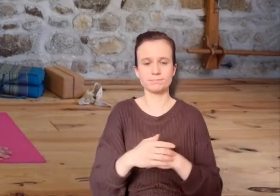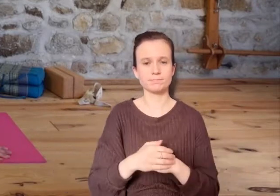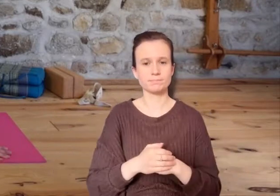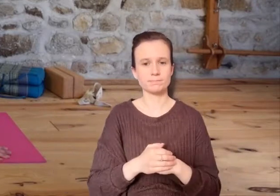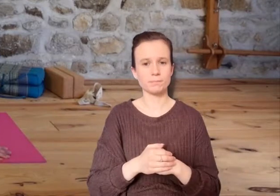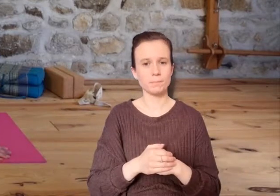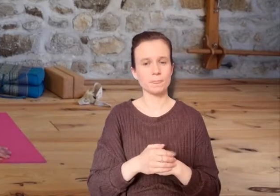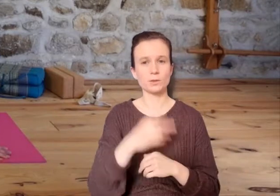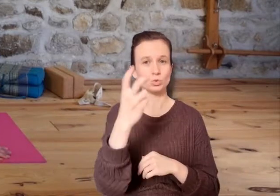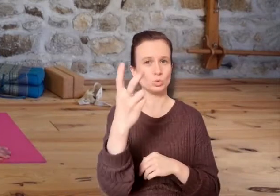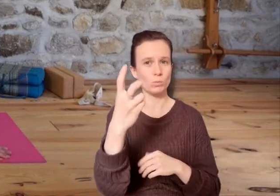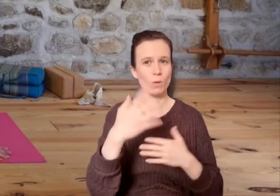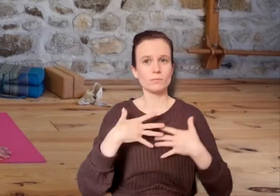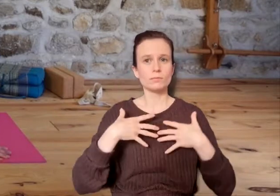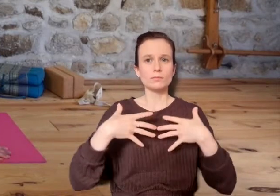2 more breaths.